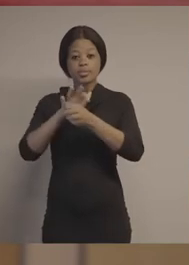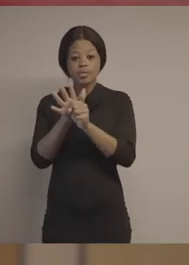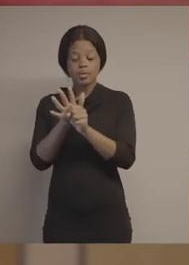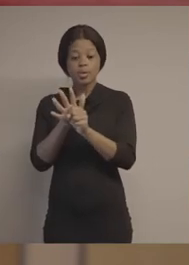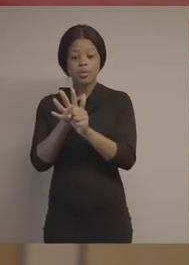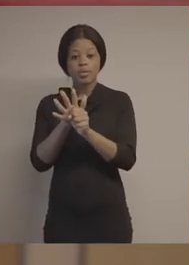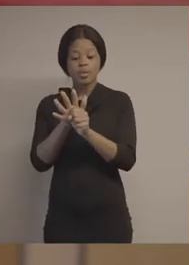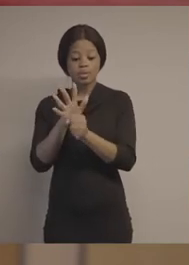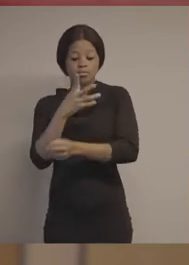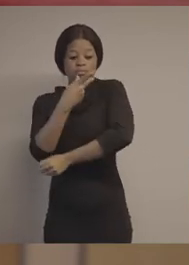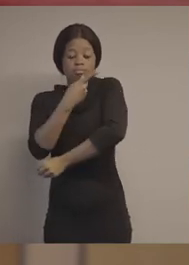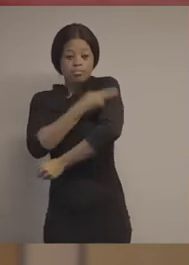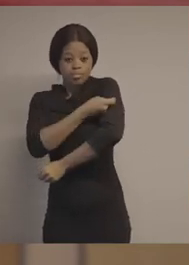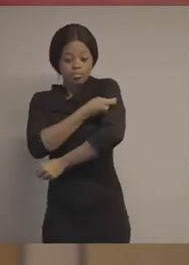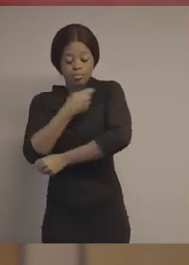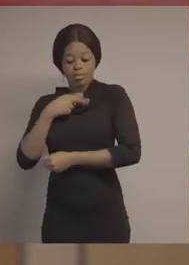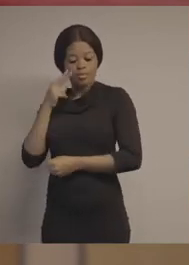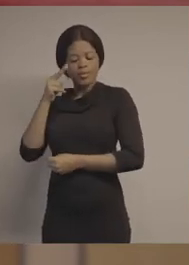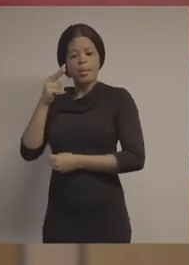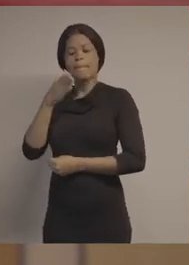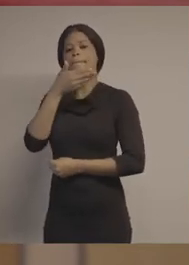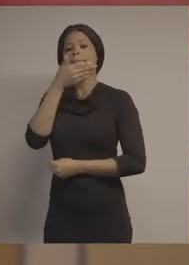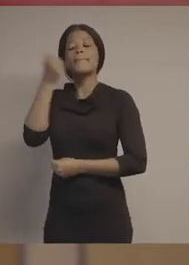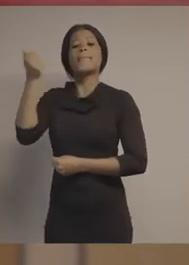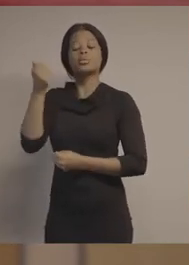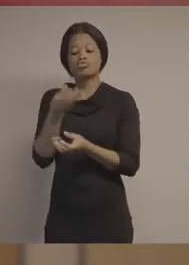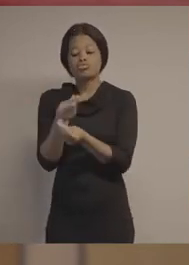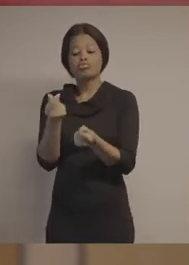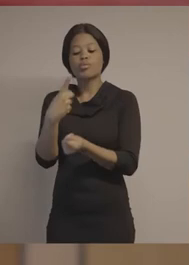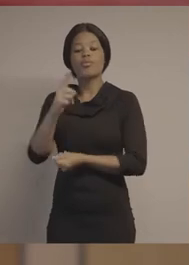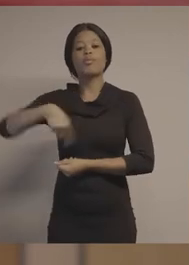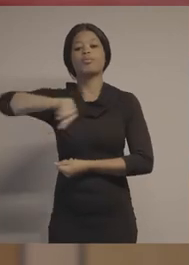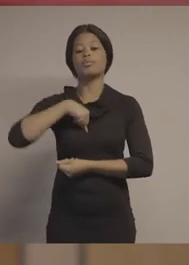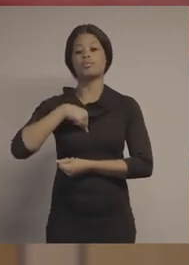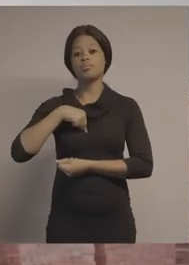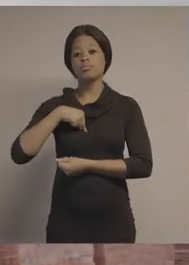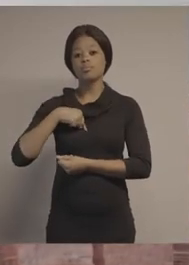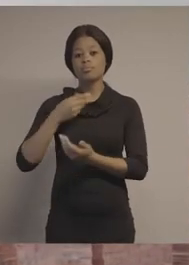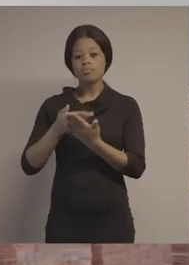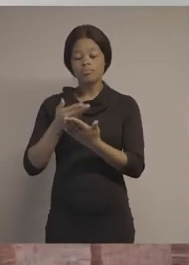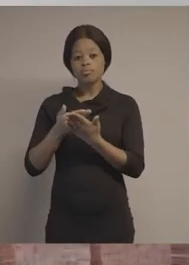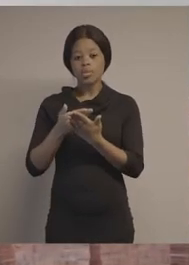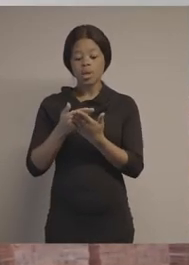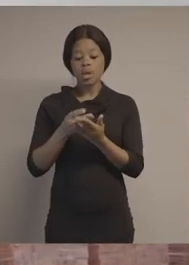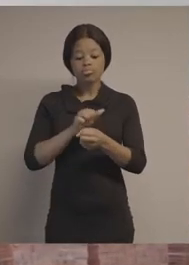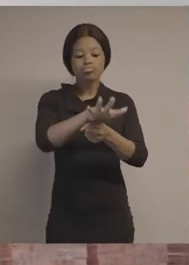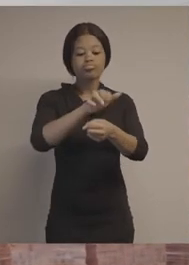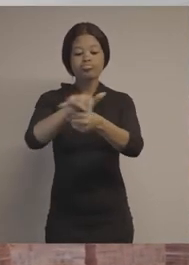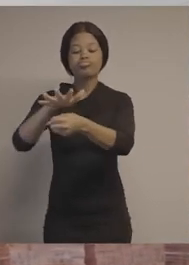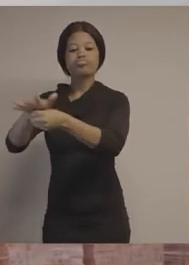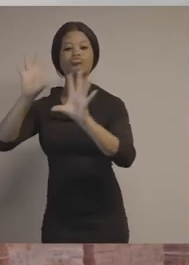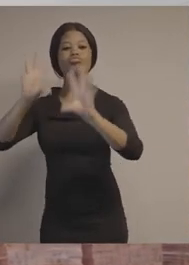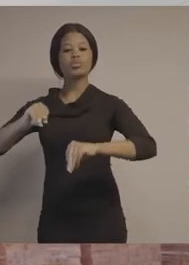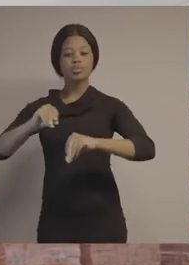COVID-19 vaccine, in my view, is the best possible solution for us to stop the spread of the virus